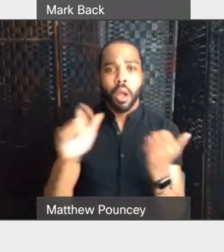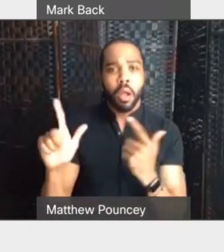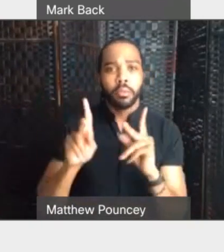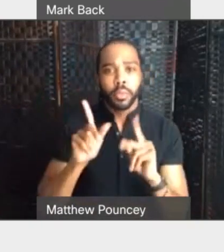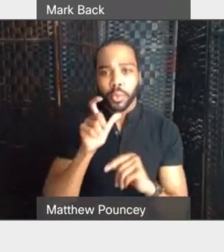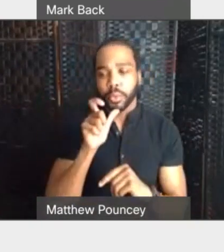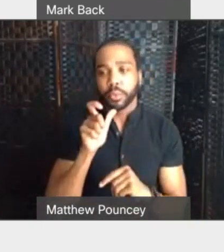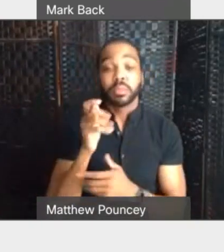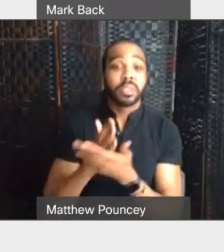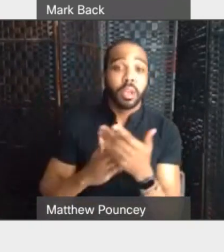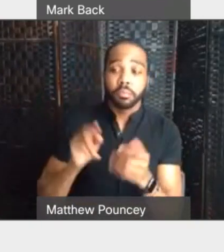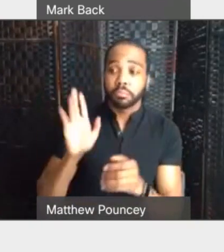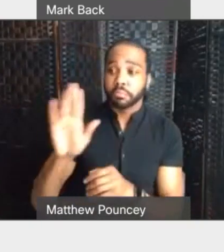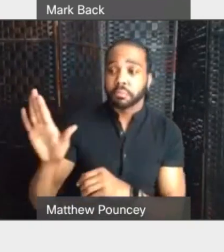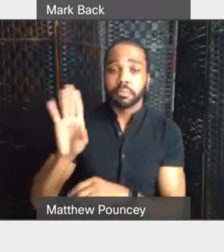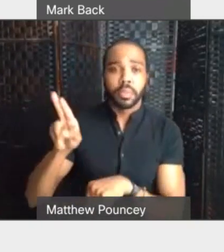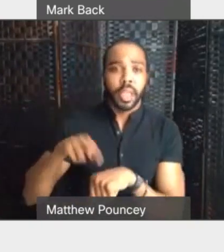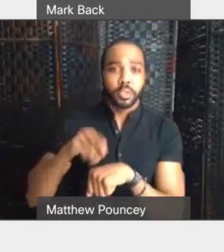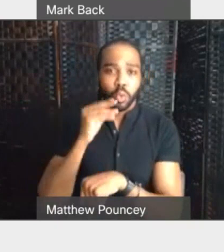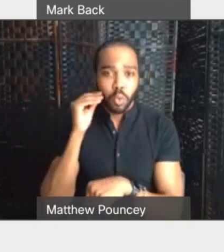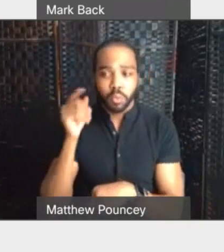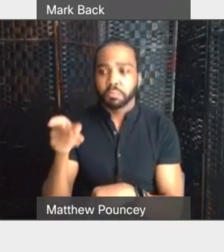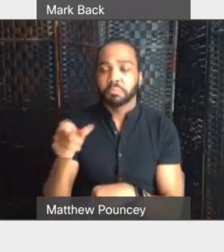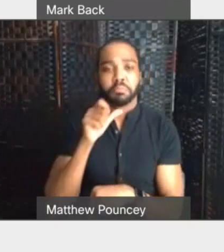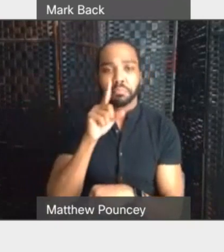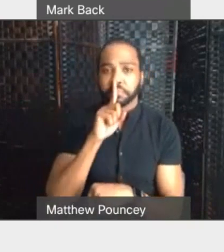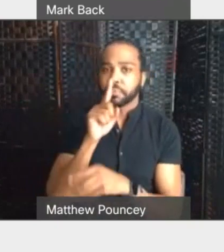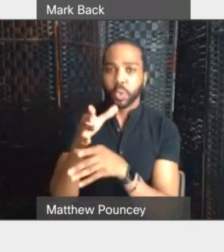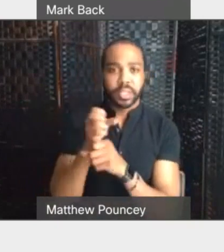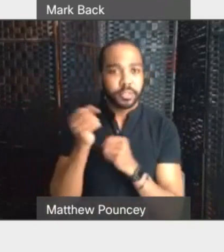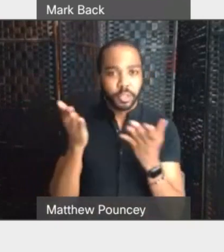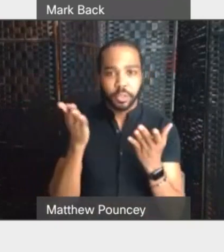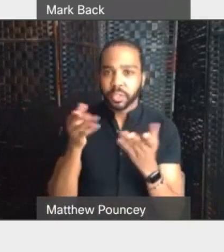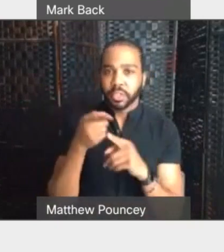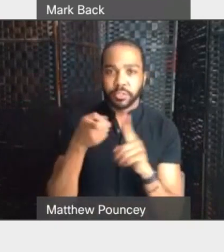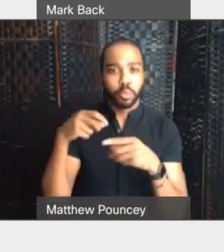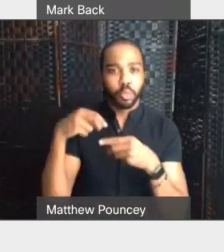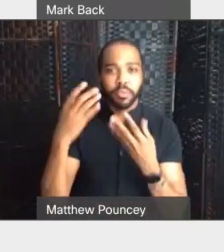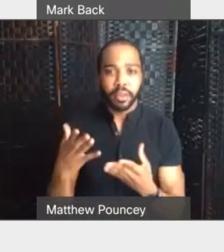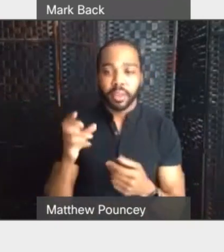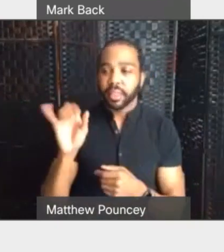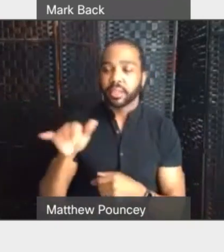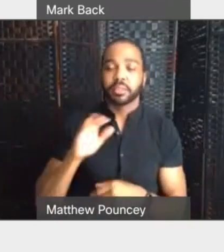are in natural homes who are not receiving services from a provider, so that would be our